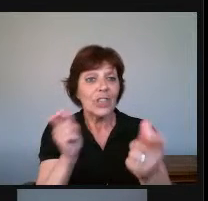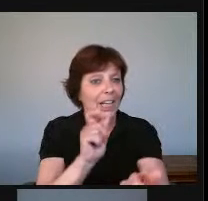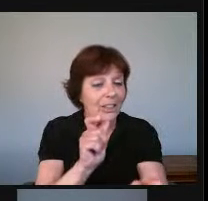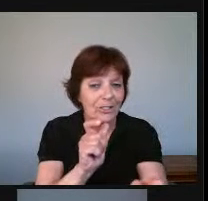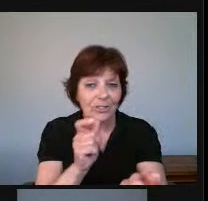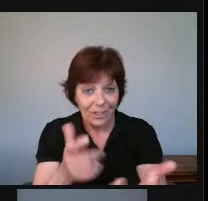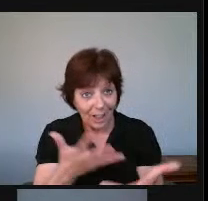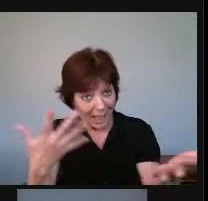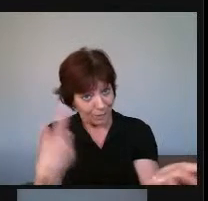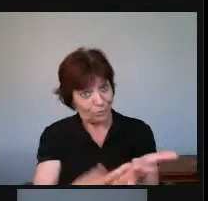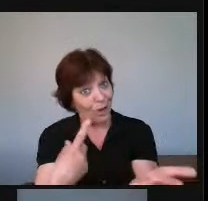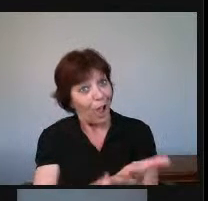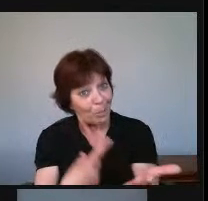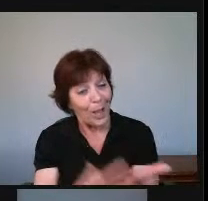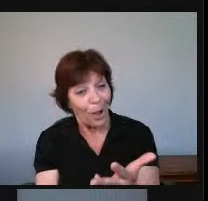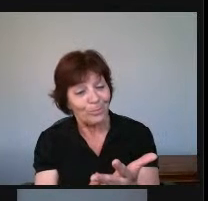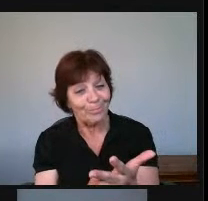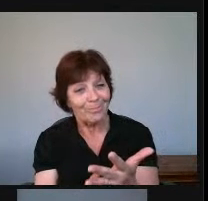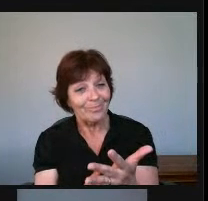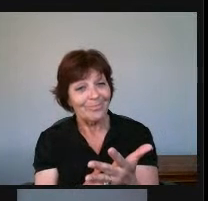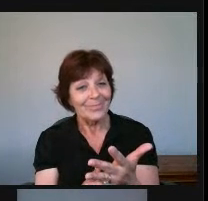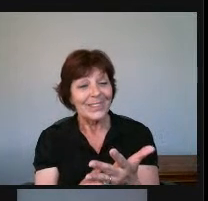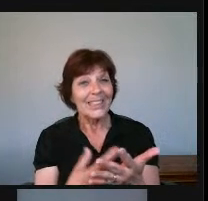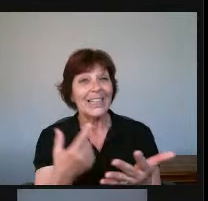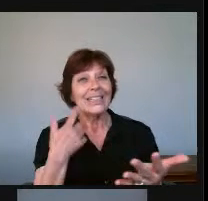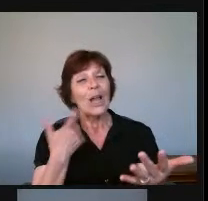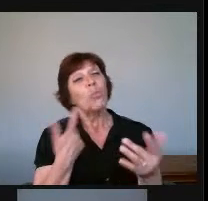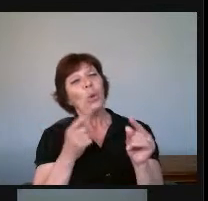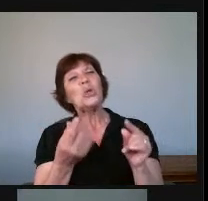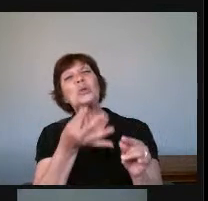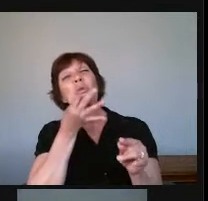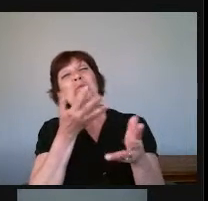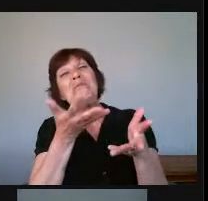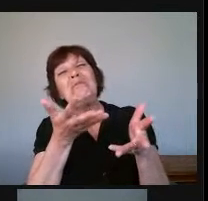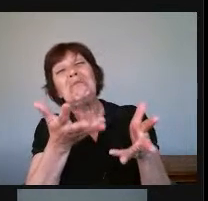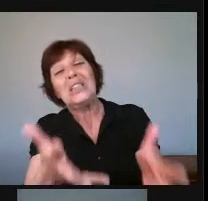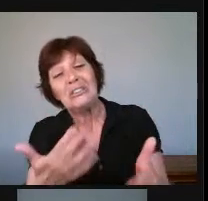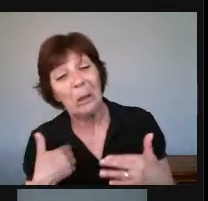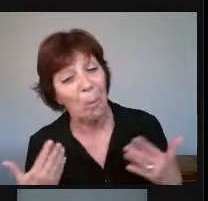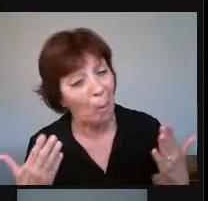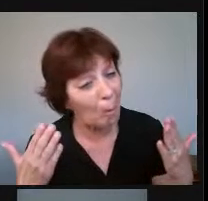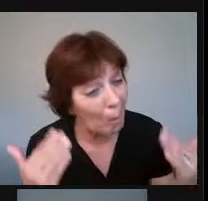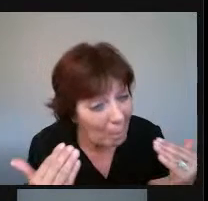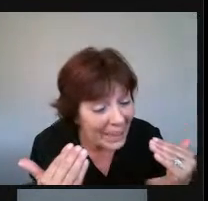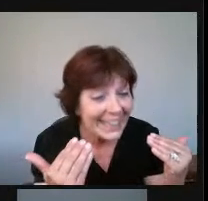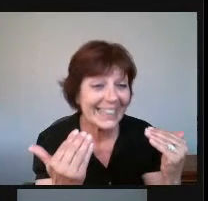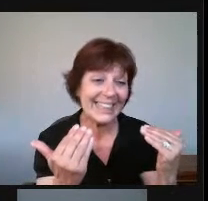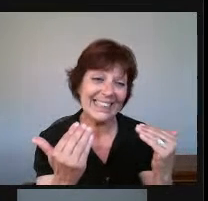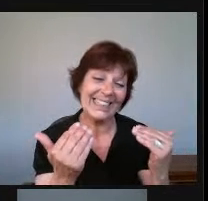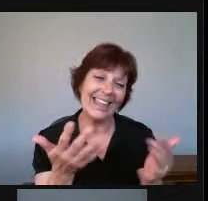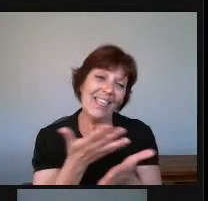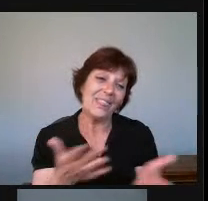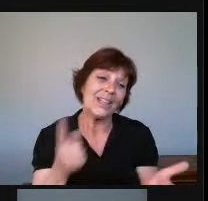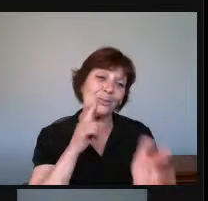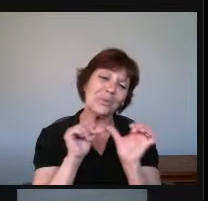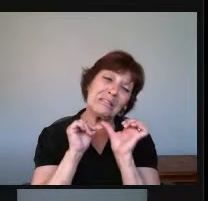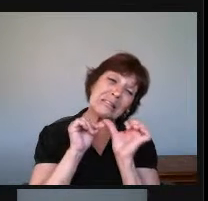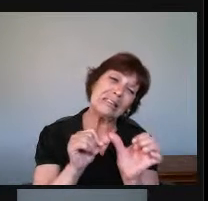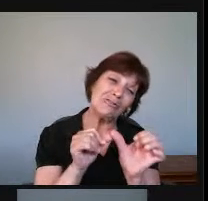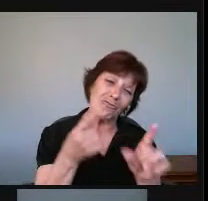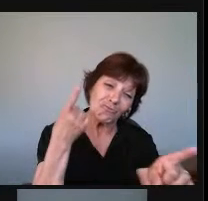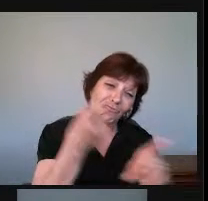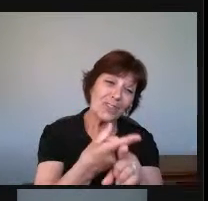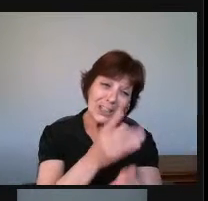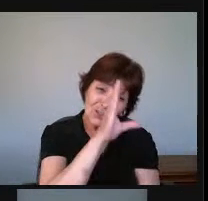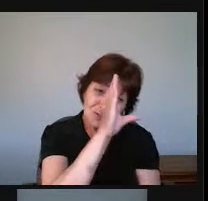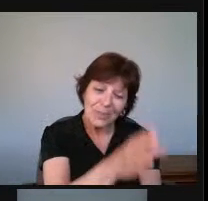talk about us being at the other end of the tunnel now. So hopefully things will continue to go in the right